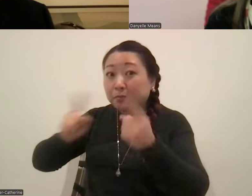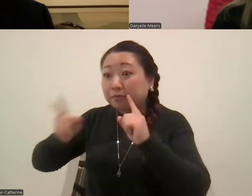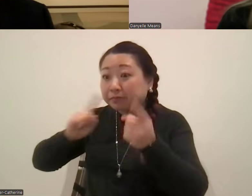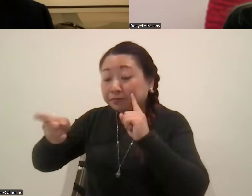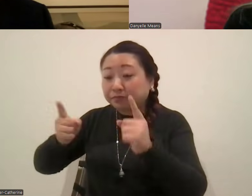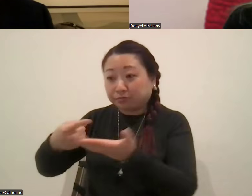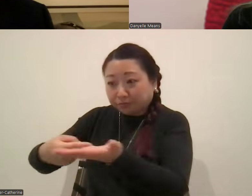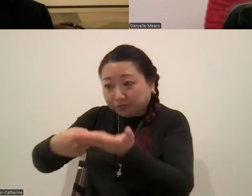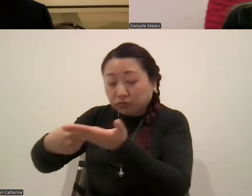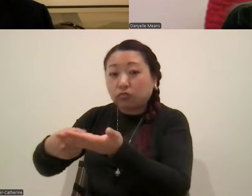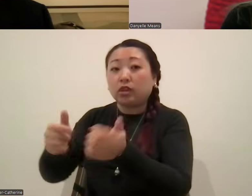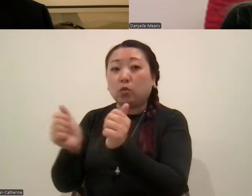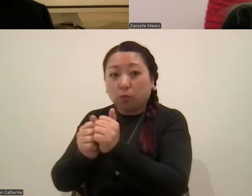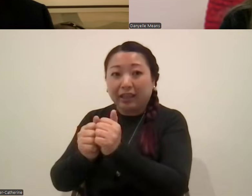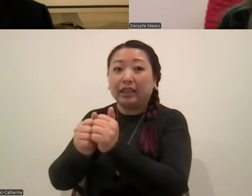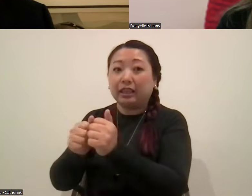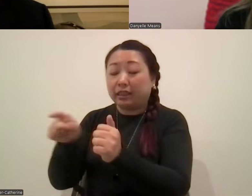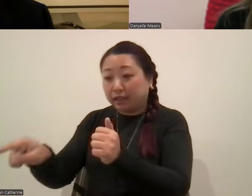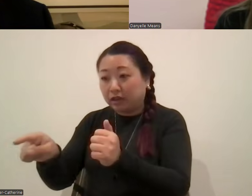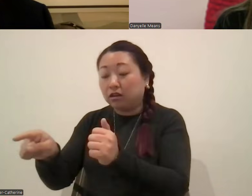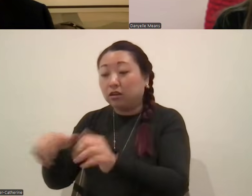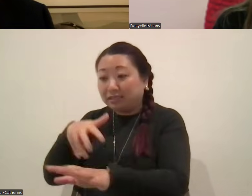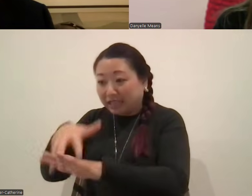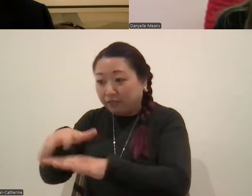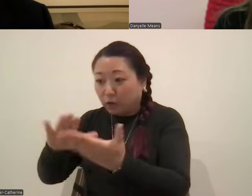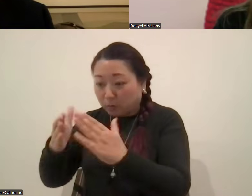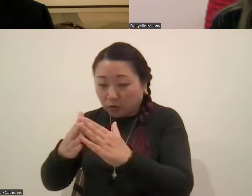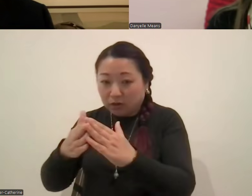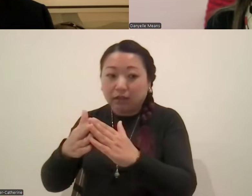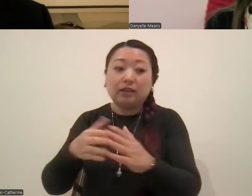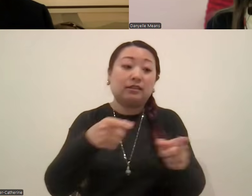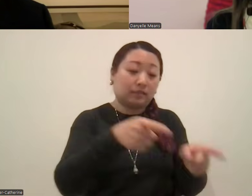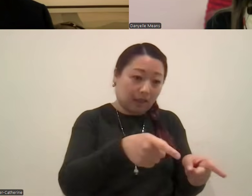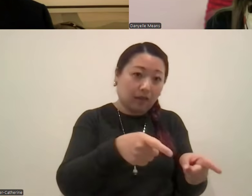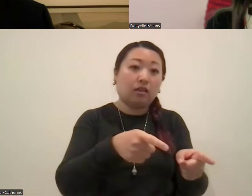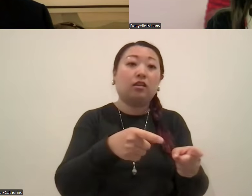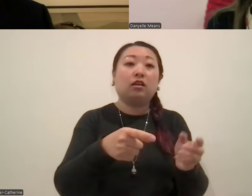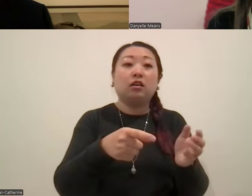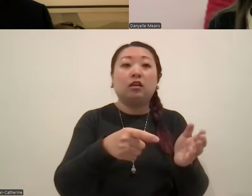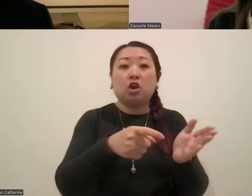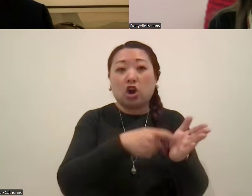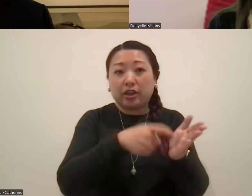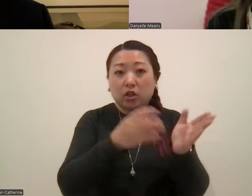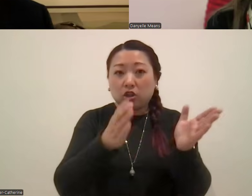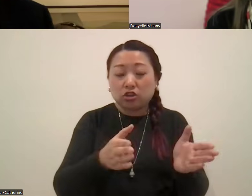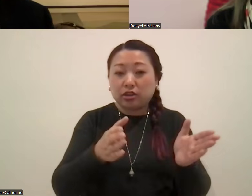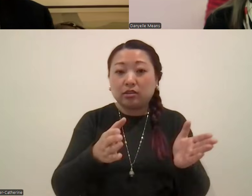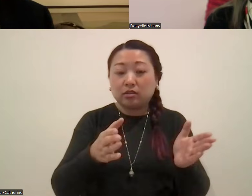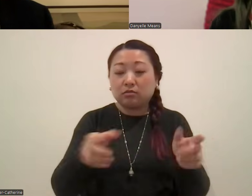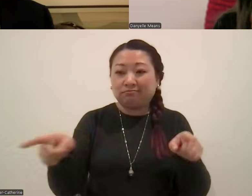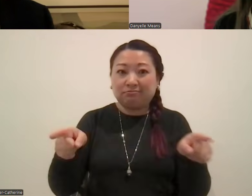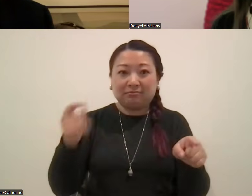communities and archaeologists. And I think, here in New Mexico, that has been happening